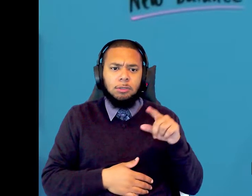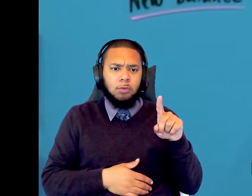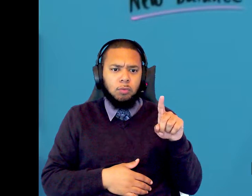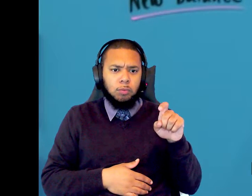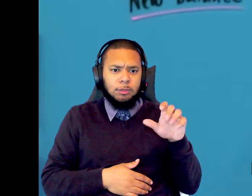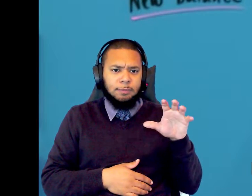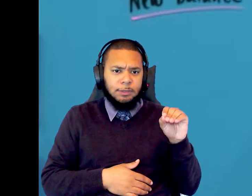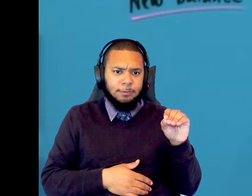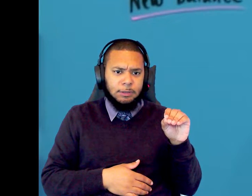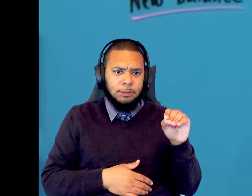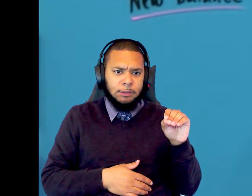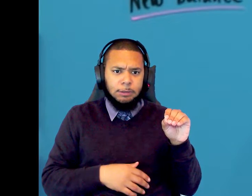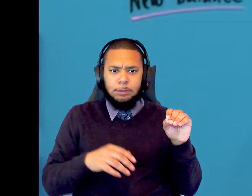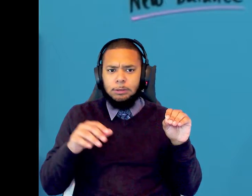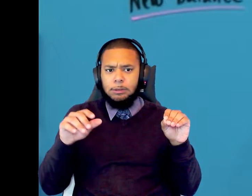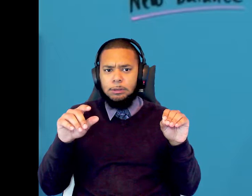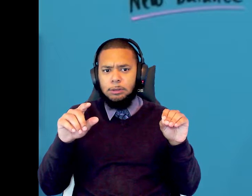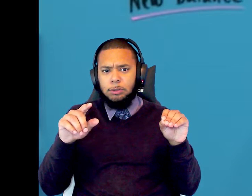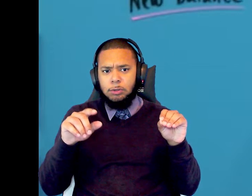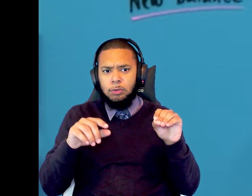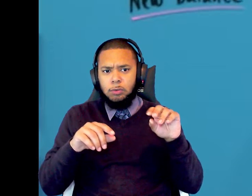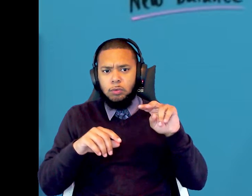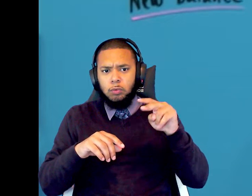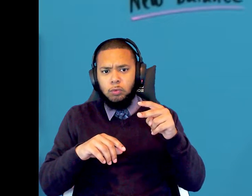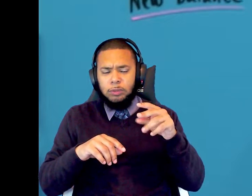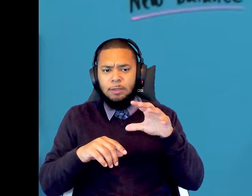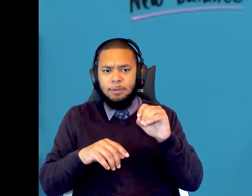252.50 is all of these together. So